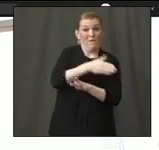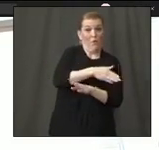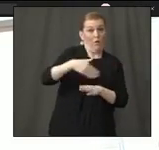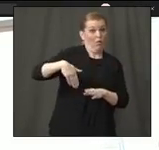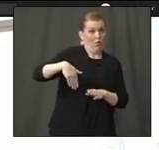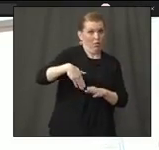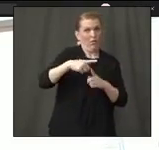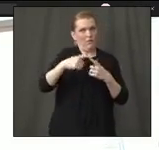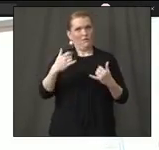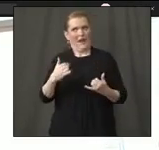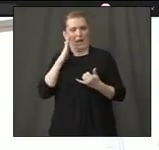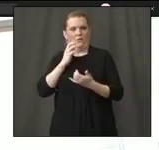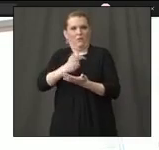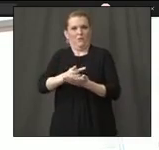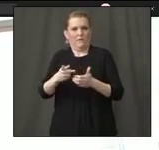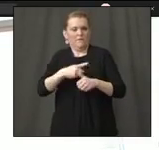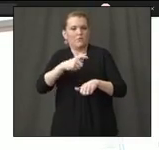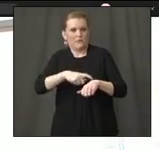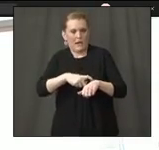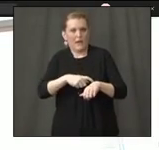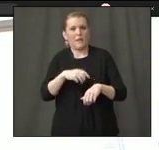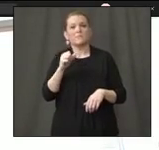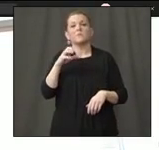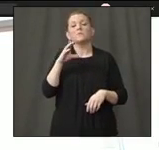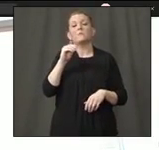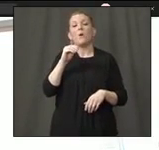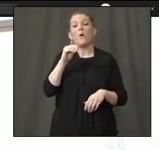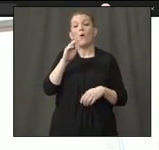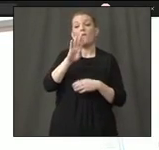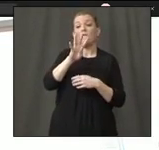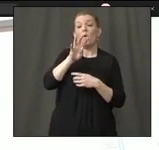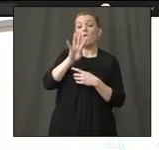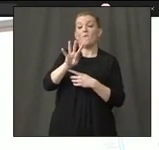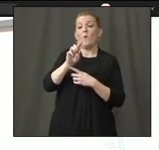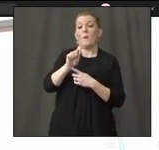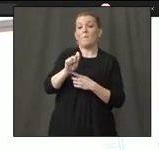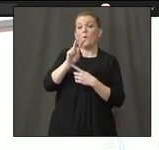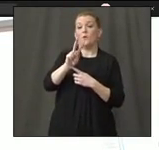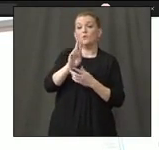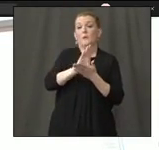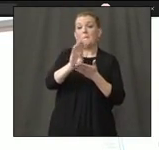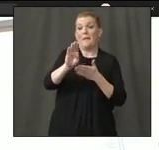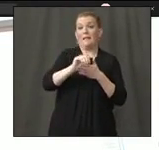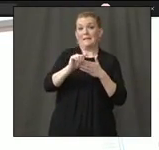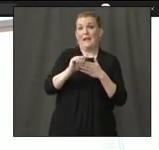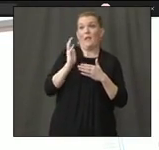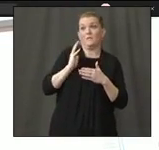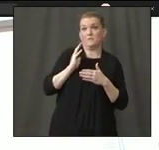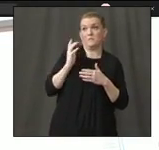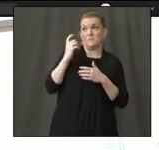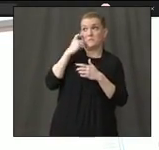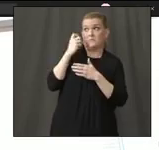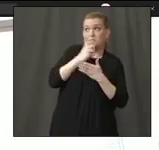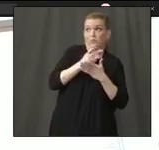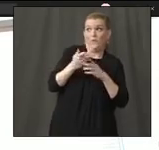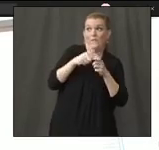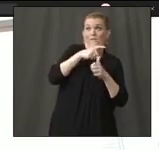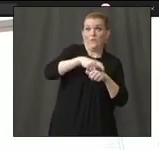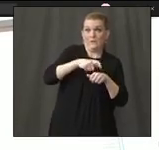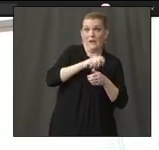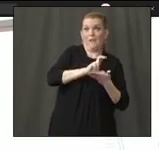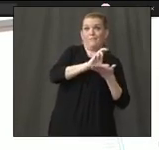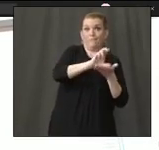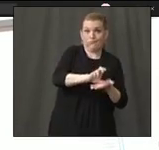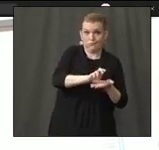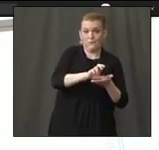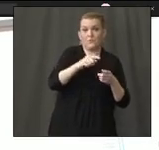governor mentioned, $4.2 billion was allocated to Connecticut, 18,000 loans here, which covers